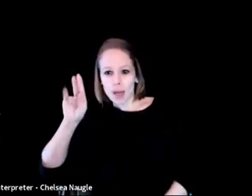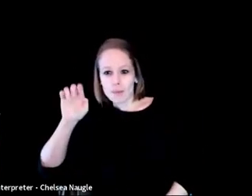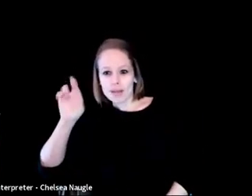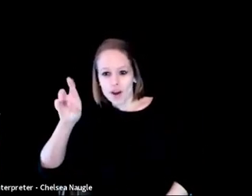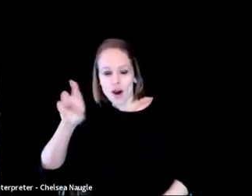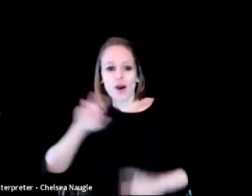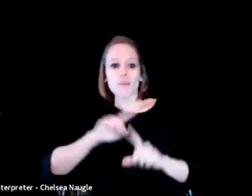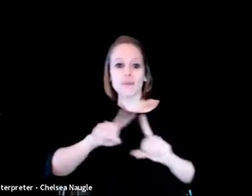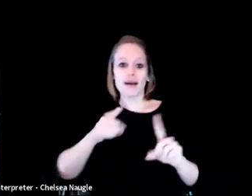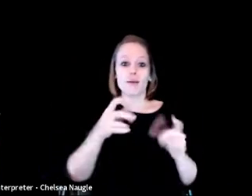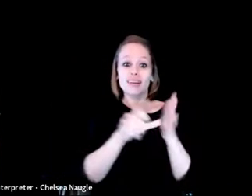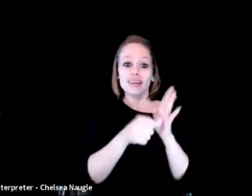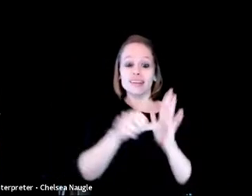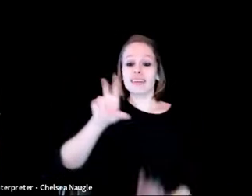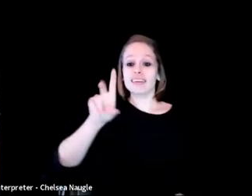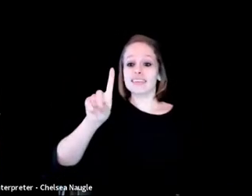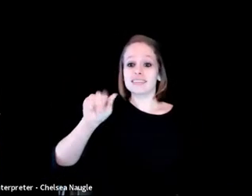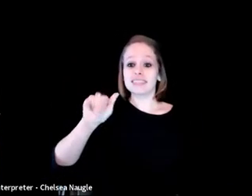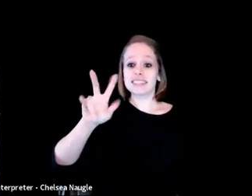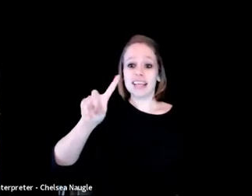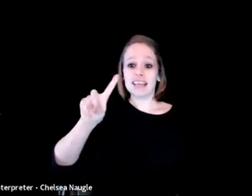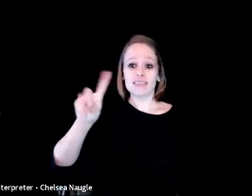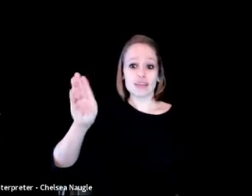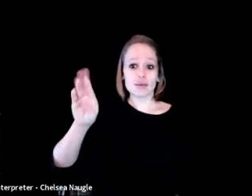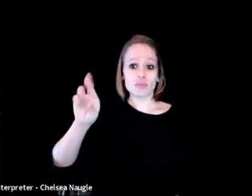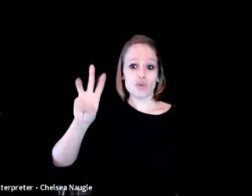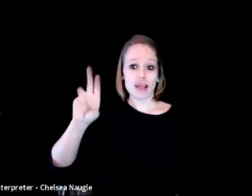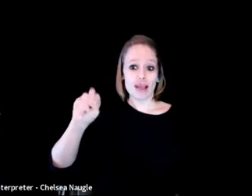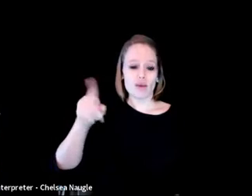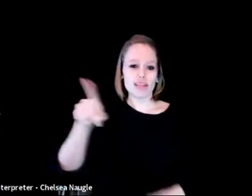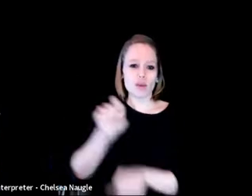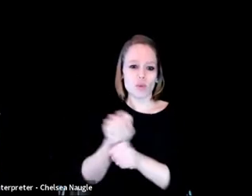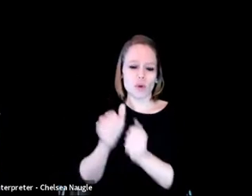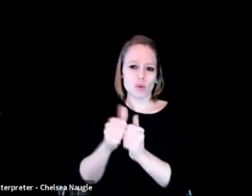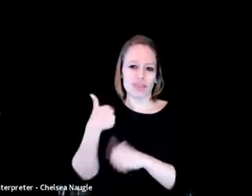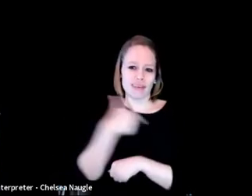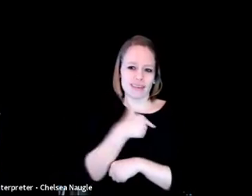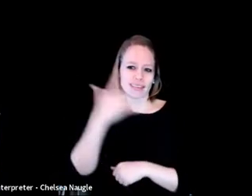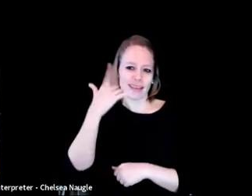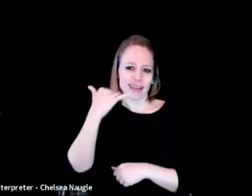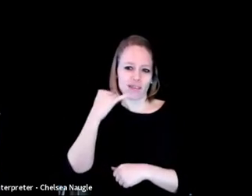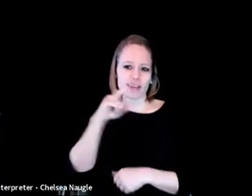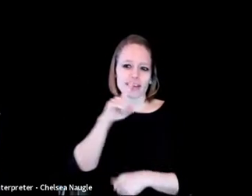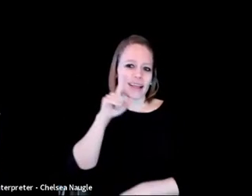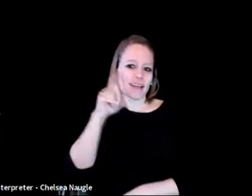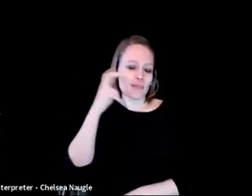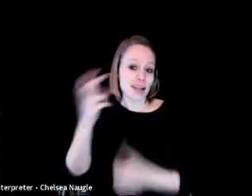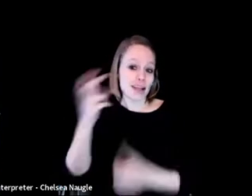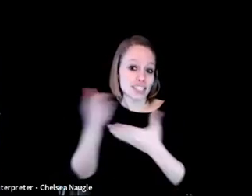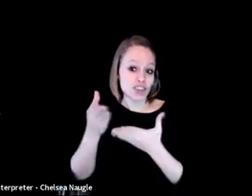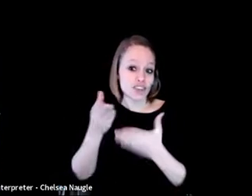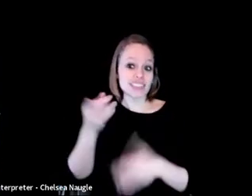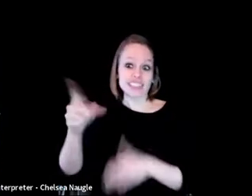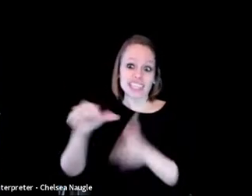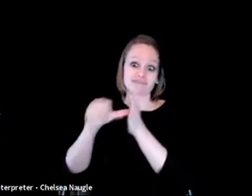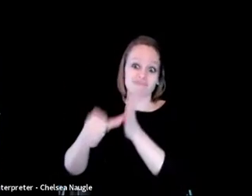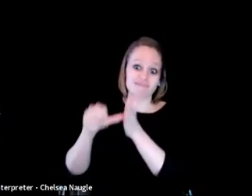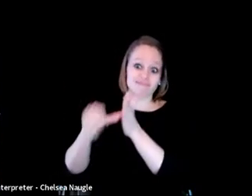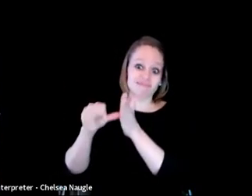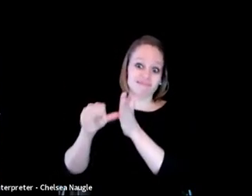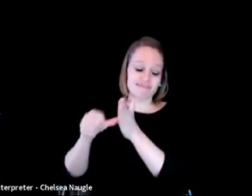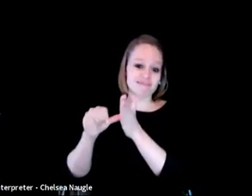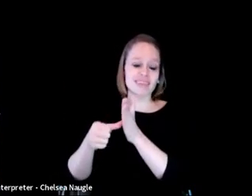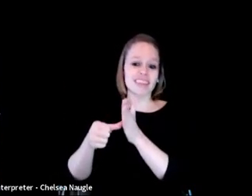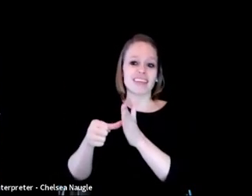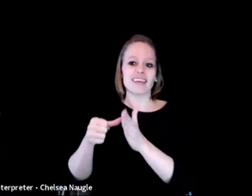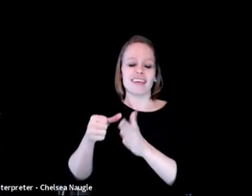David Brown, who worked with us at California Deafblind Services. He used to say this till he was almost blue in the face every time he heard this